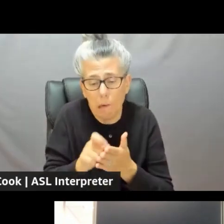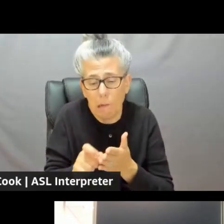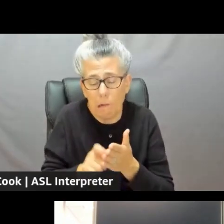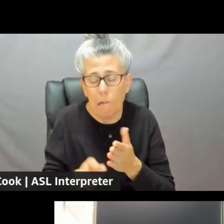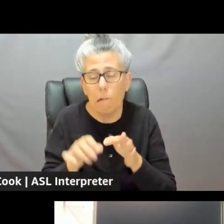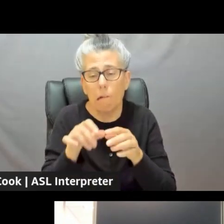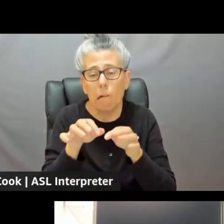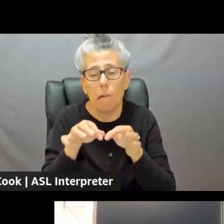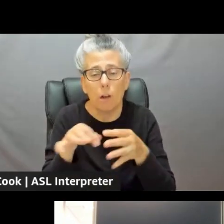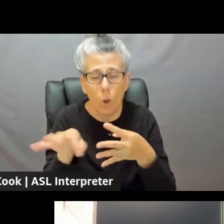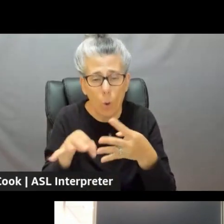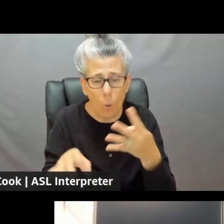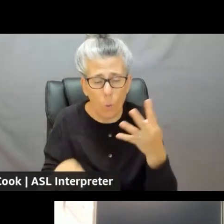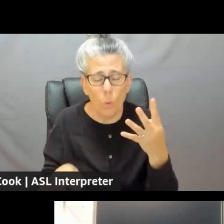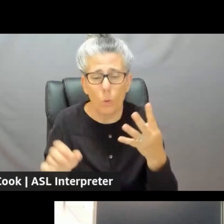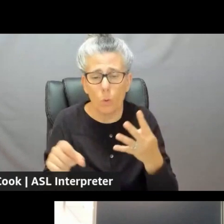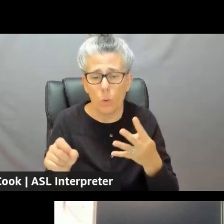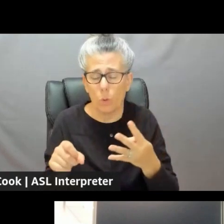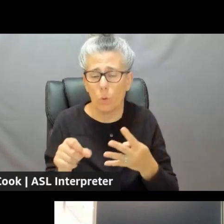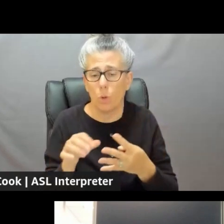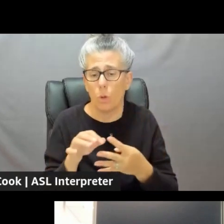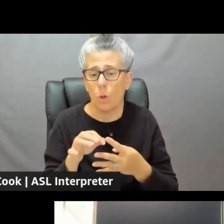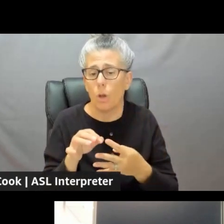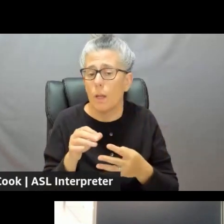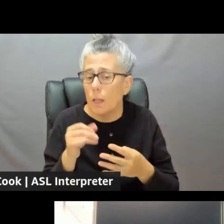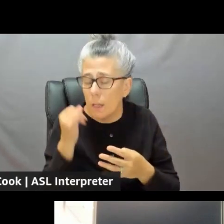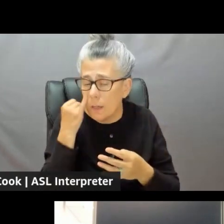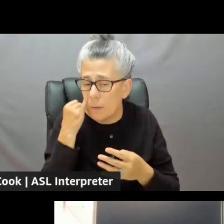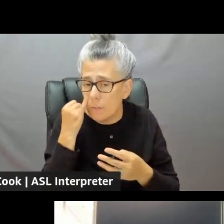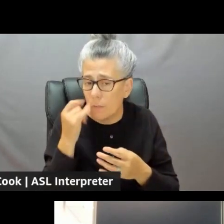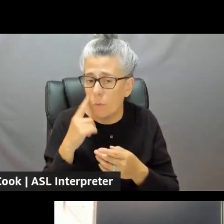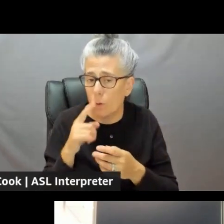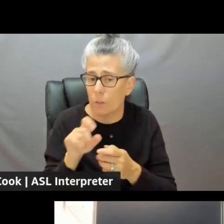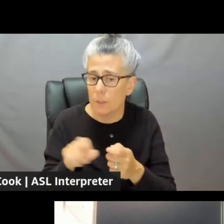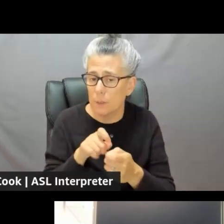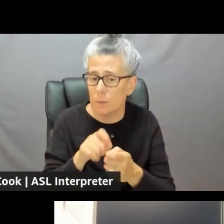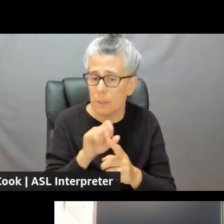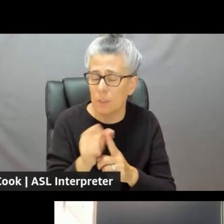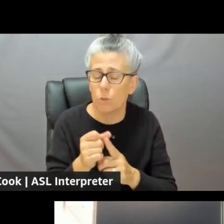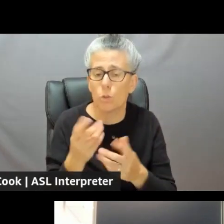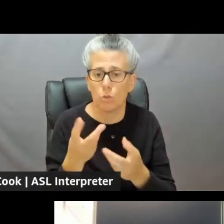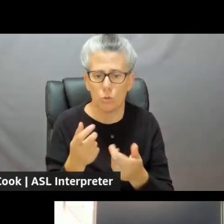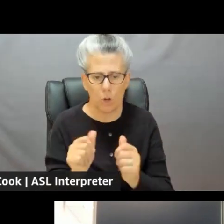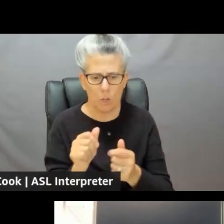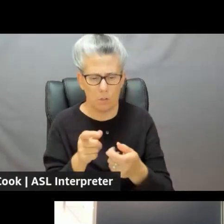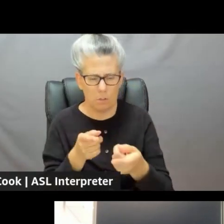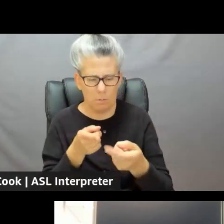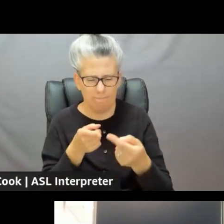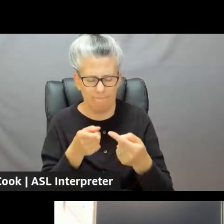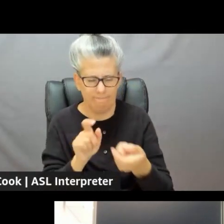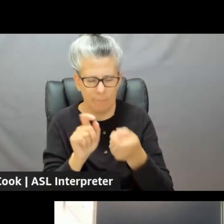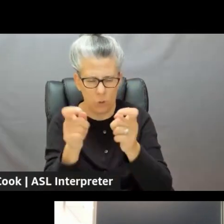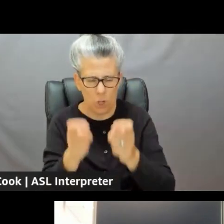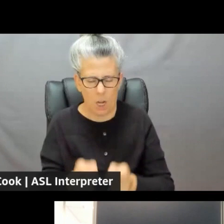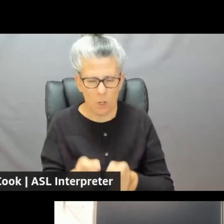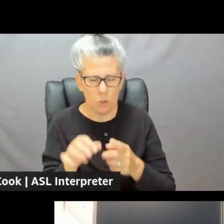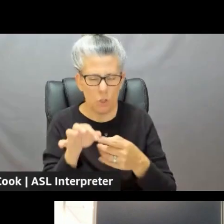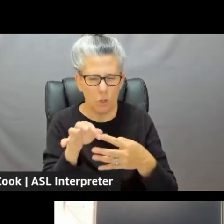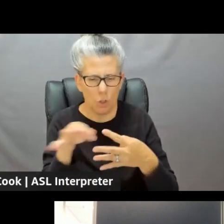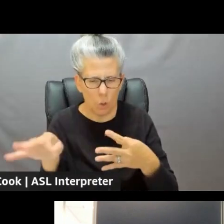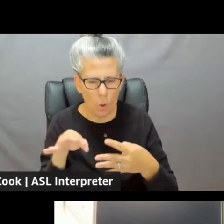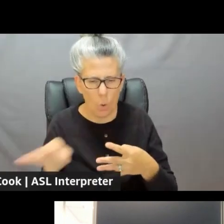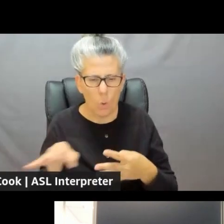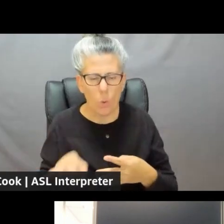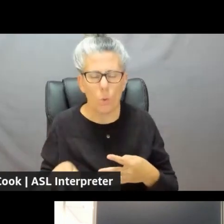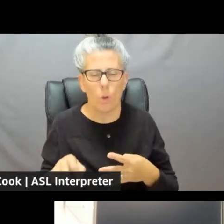like reviewing that code itself. And in those circumstances, like let's say you're trying to make some changes to the code, right? You're trying to change a particular configuration within